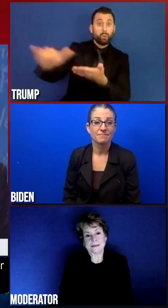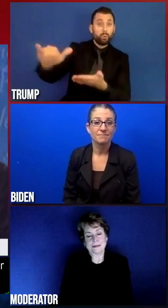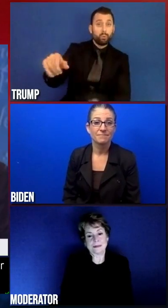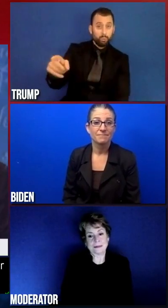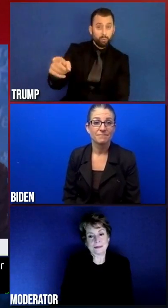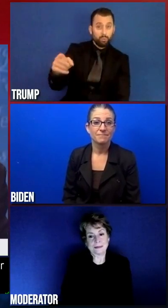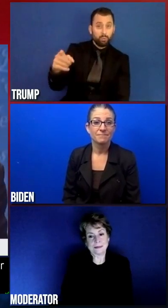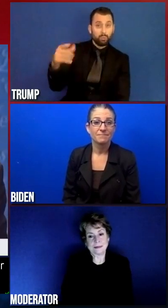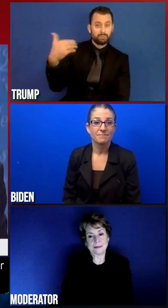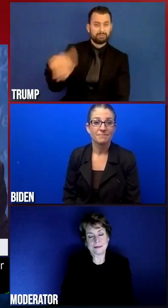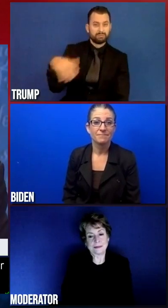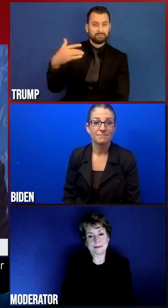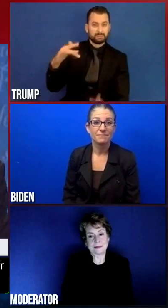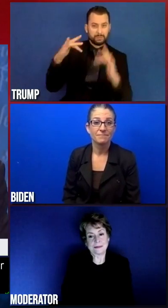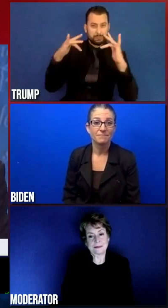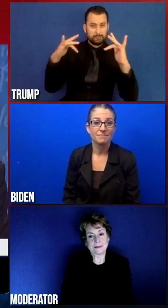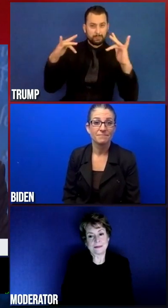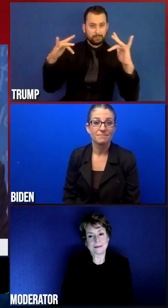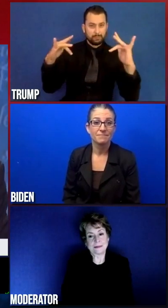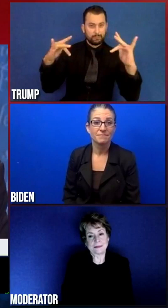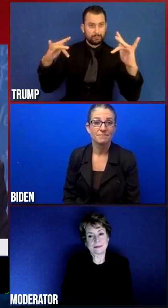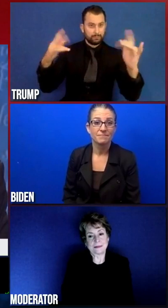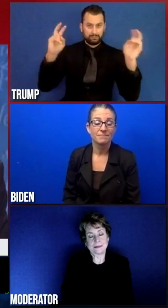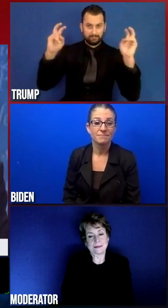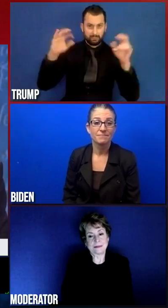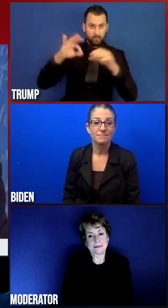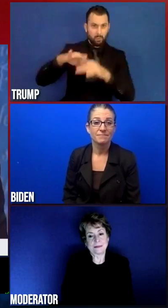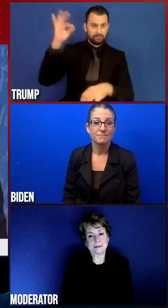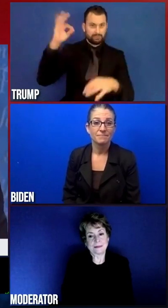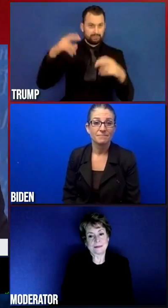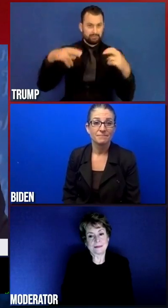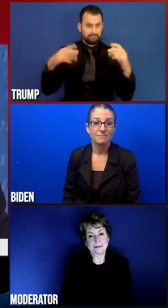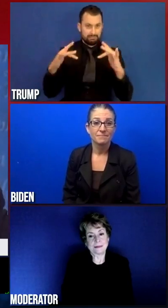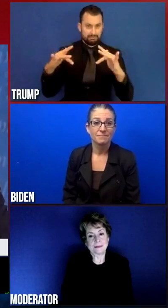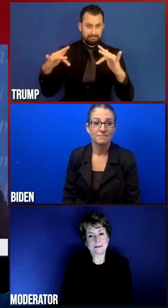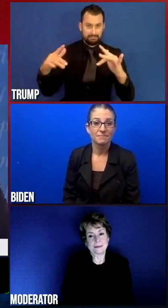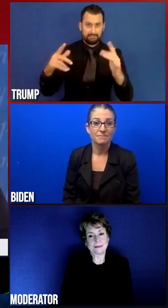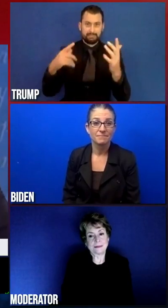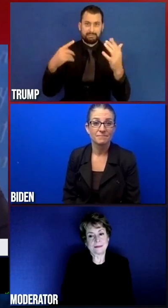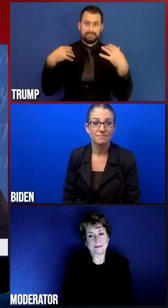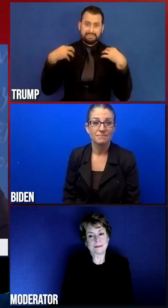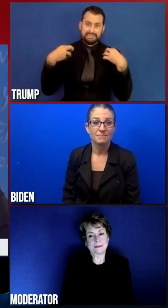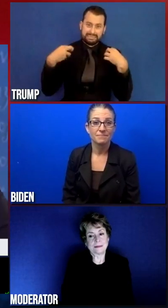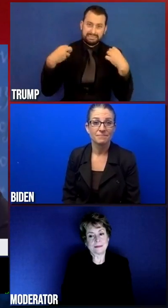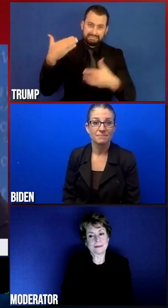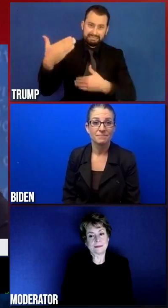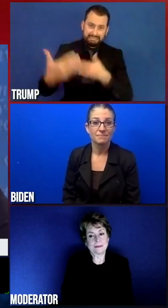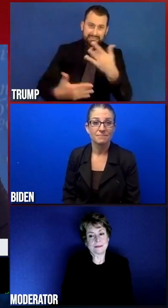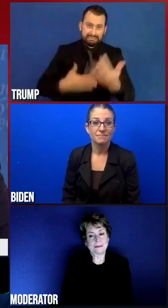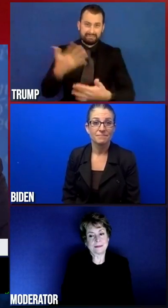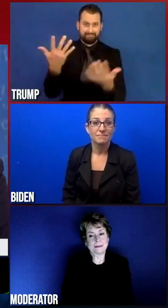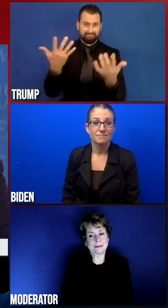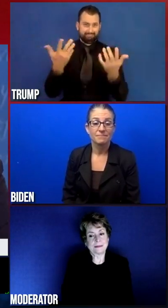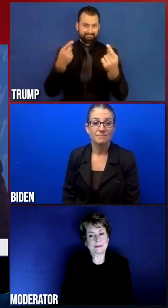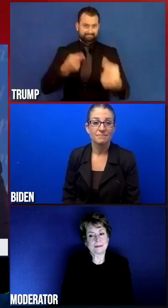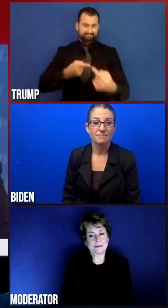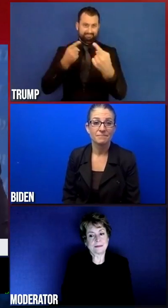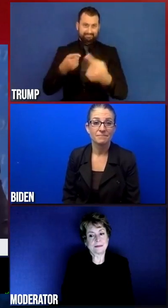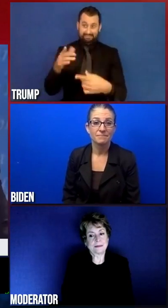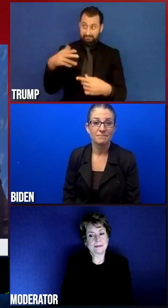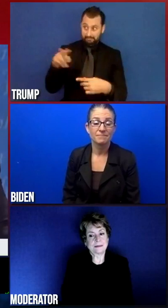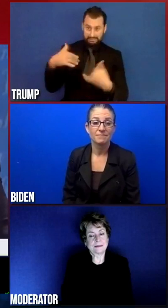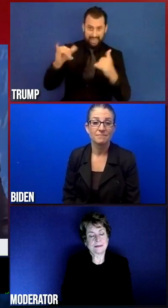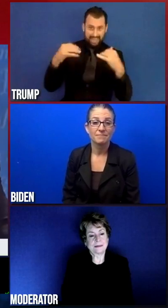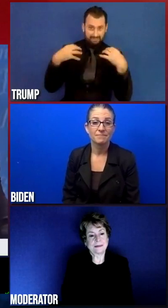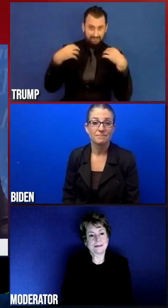sure it can ever recover what they've done in New York. People want their places open. They want to get back to their lives. They'll be careful, but